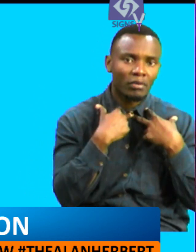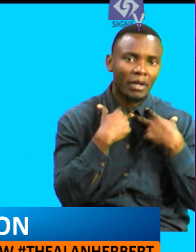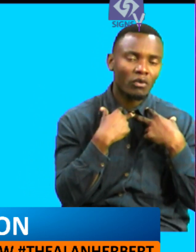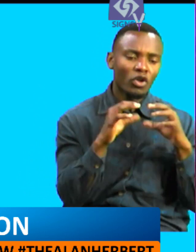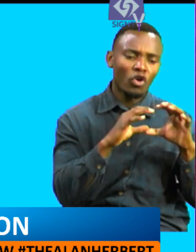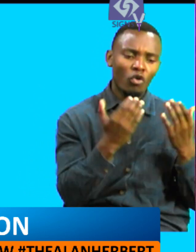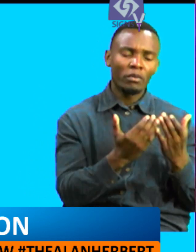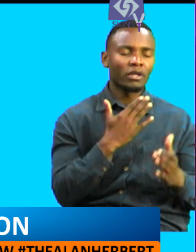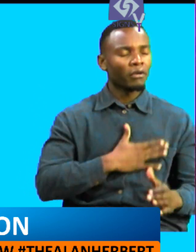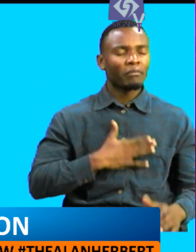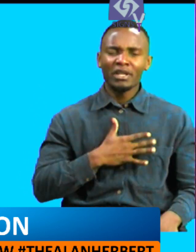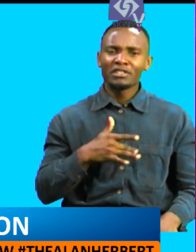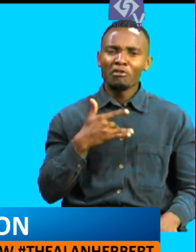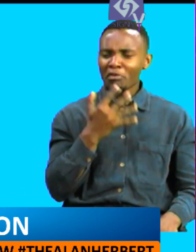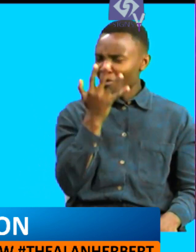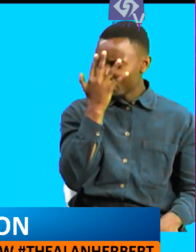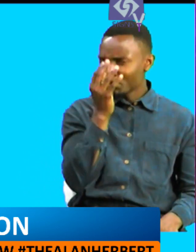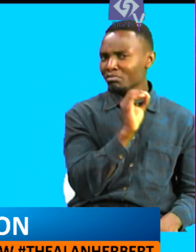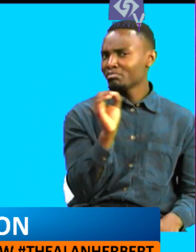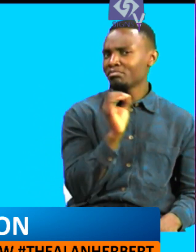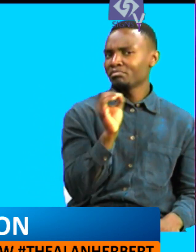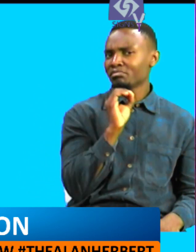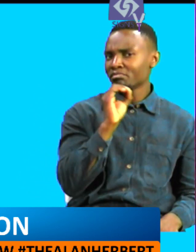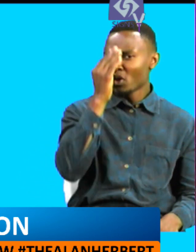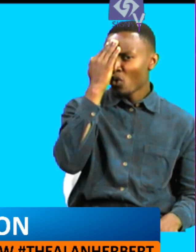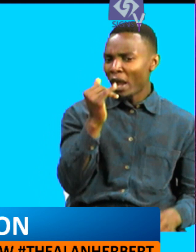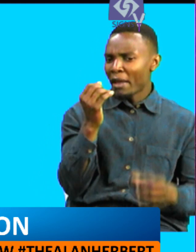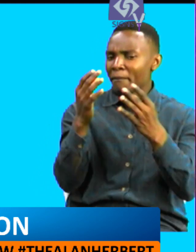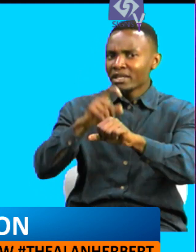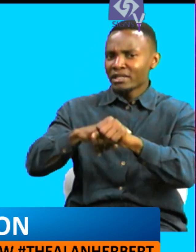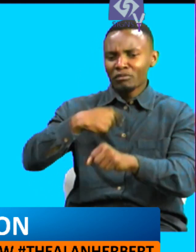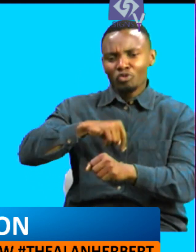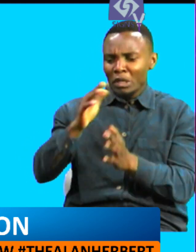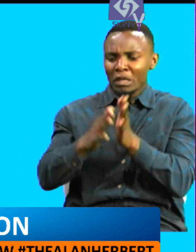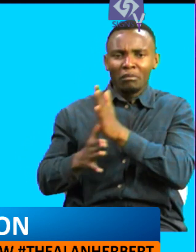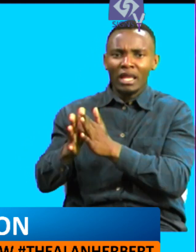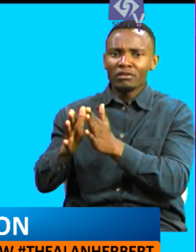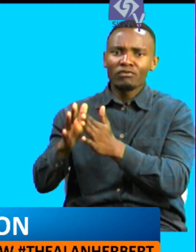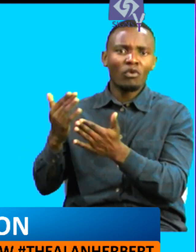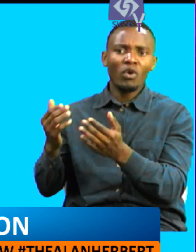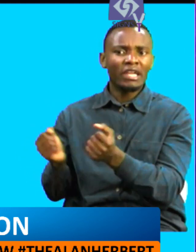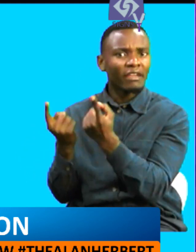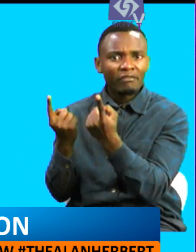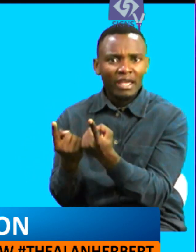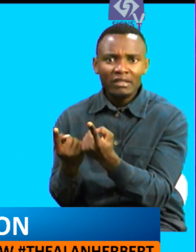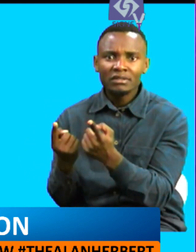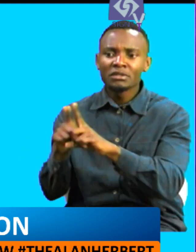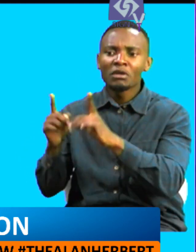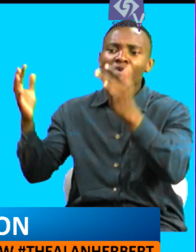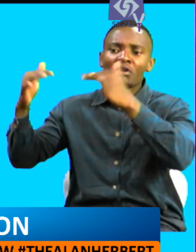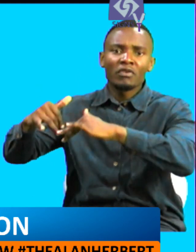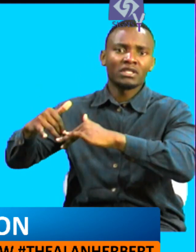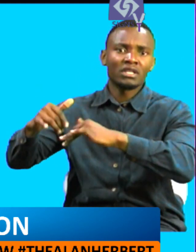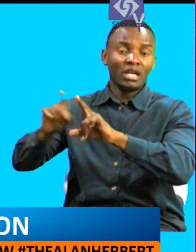community. Please do not feel shameful, because many times we organize for functions